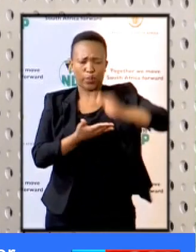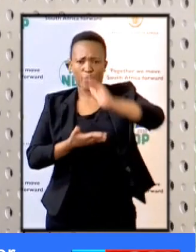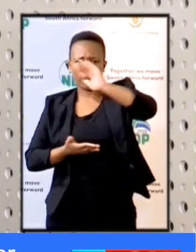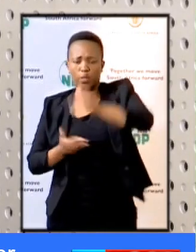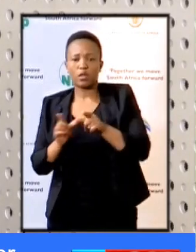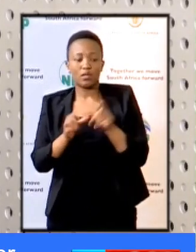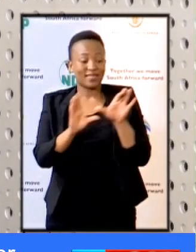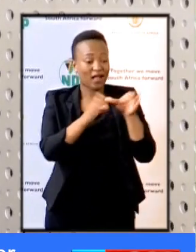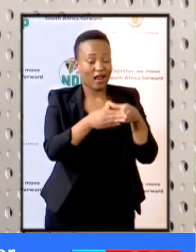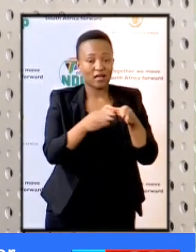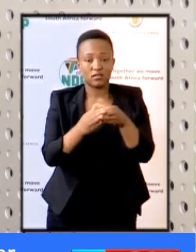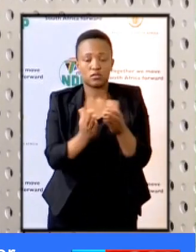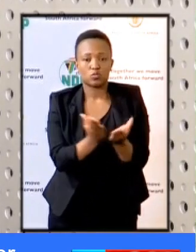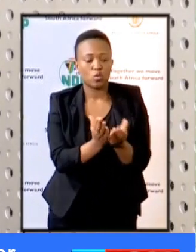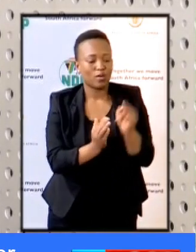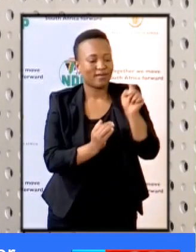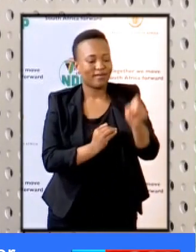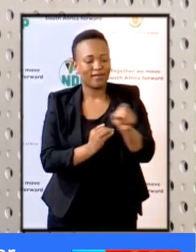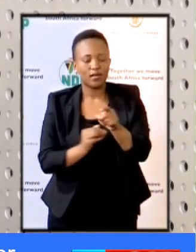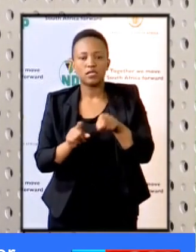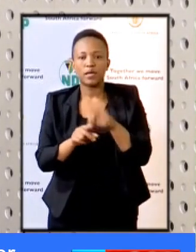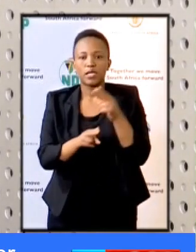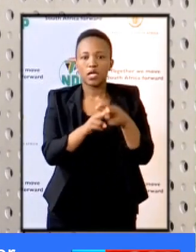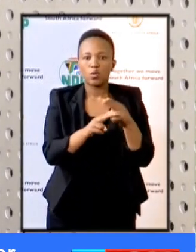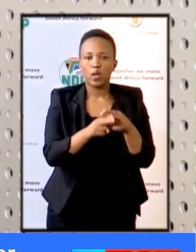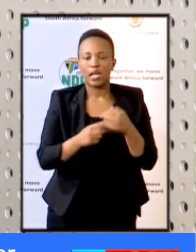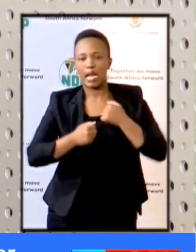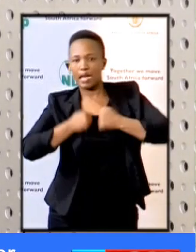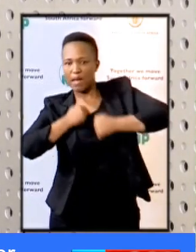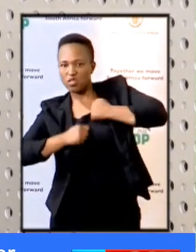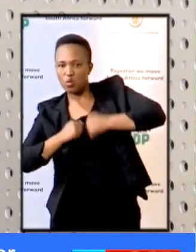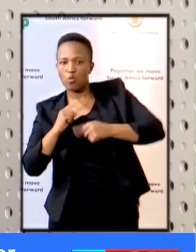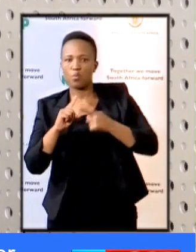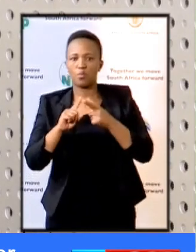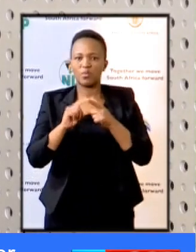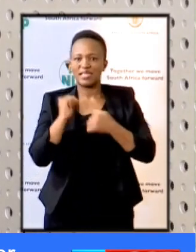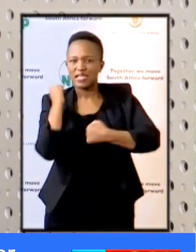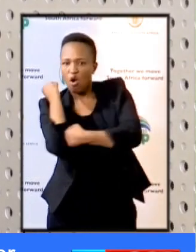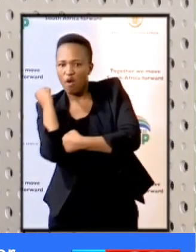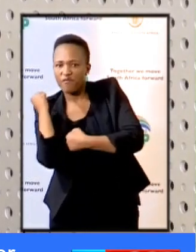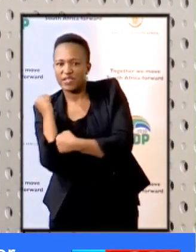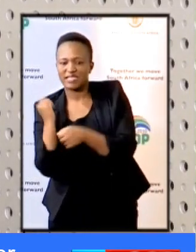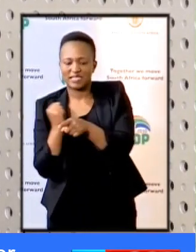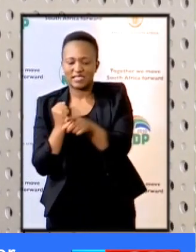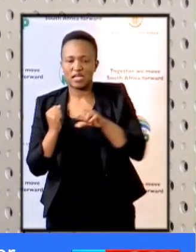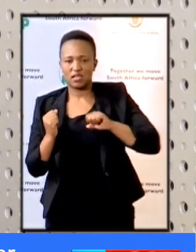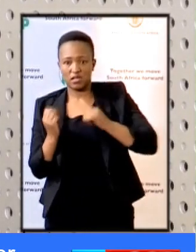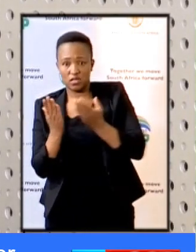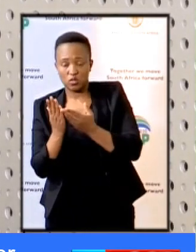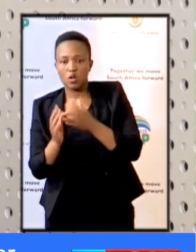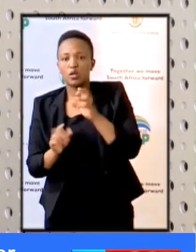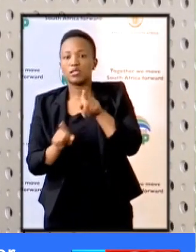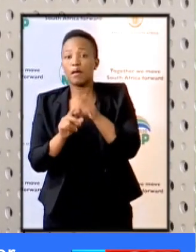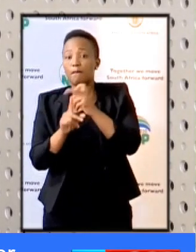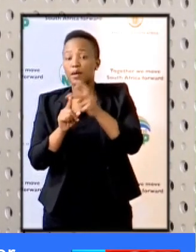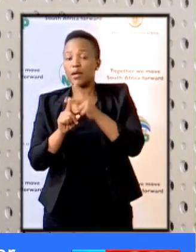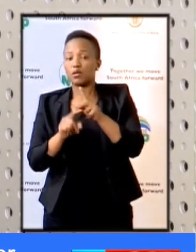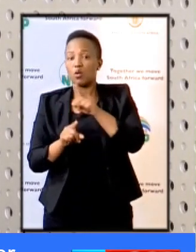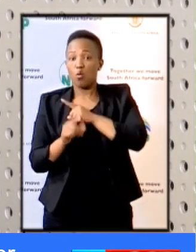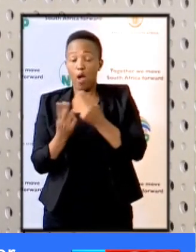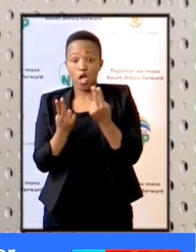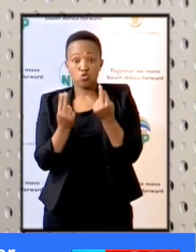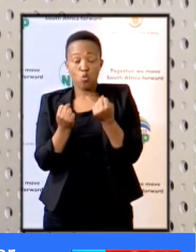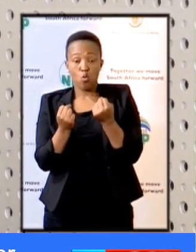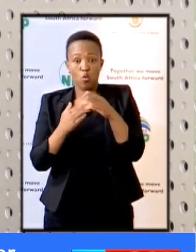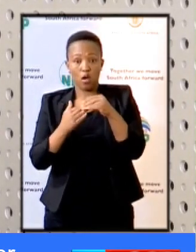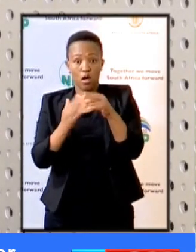classes, classrooms and toilets, bathrooms, offices, and also about food preparations, because also there are new guidelines about what